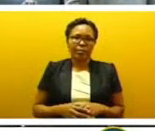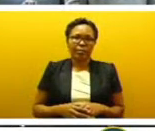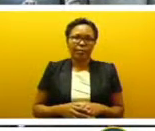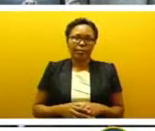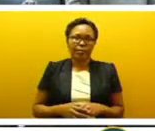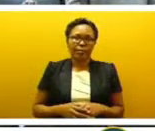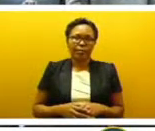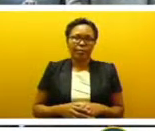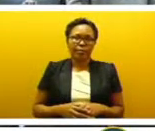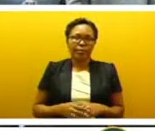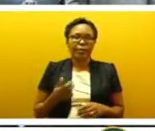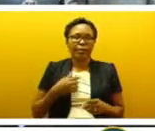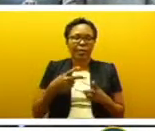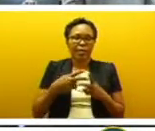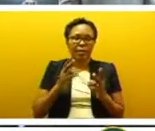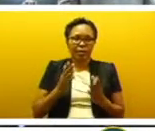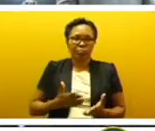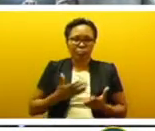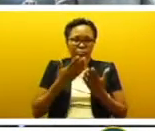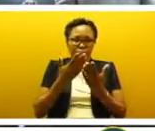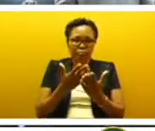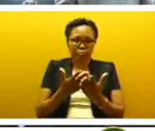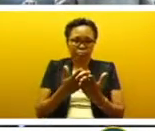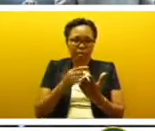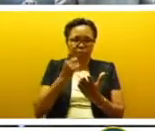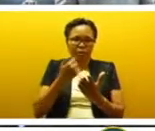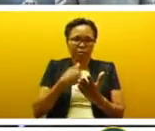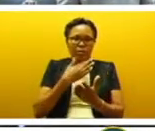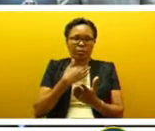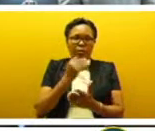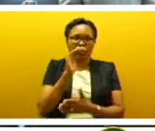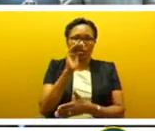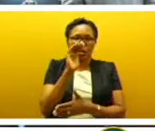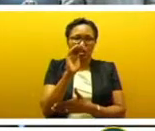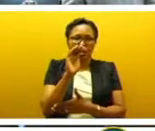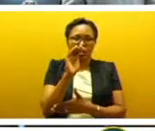I'll begin my submissions by requesting that my